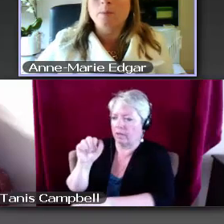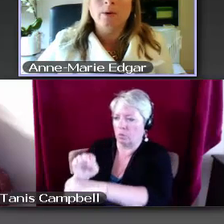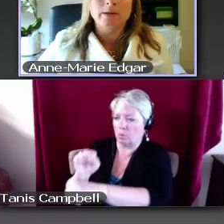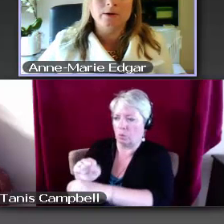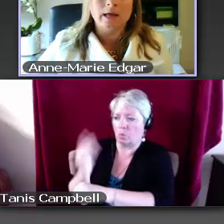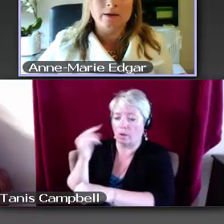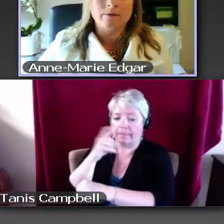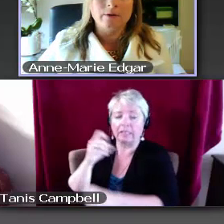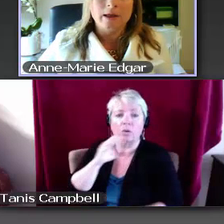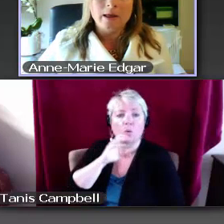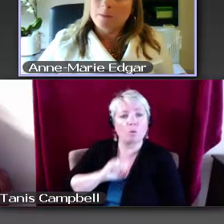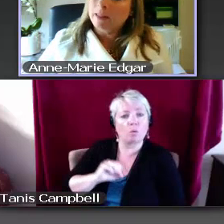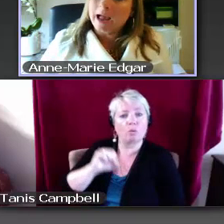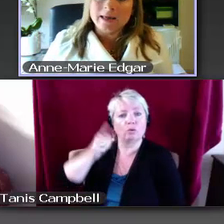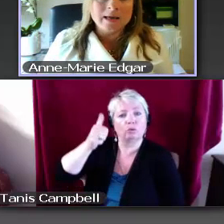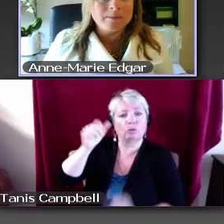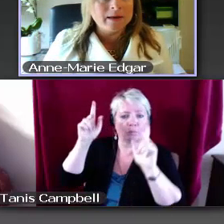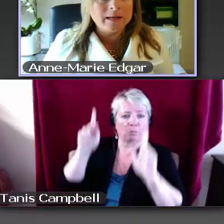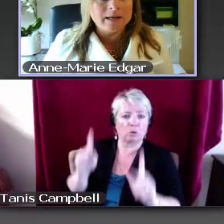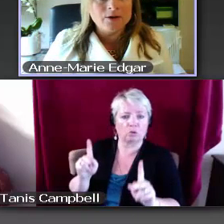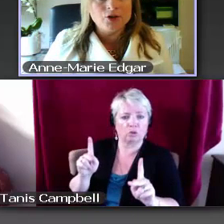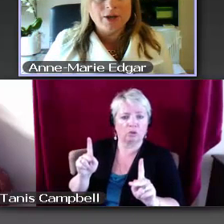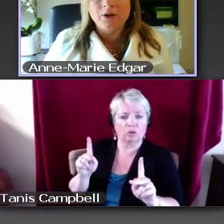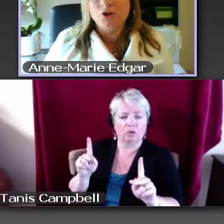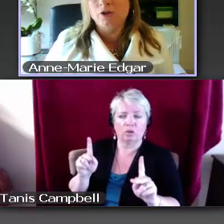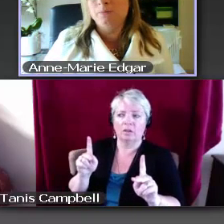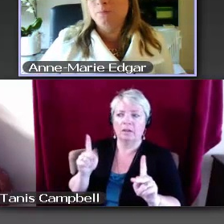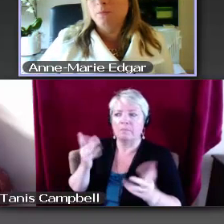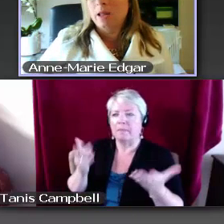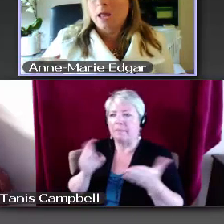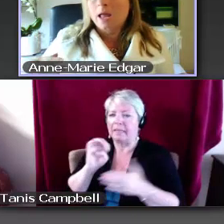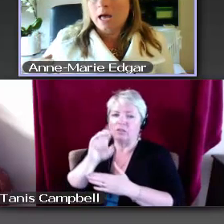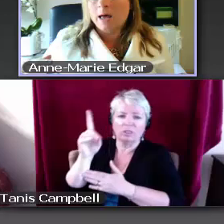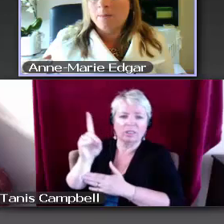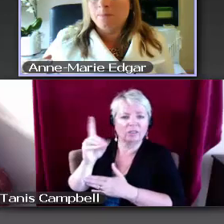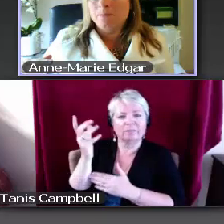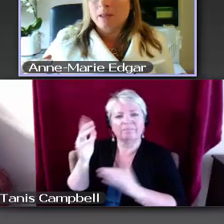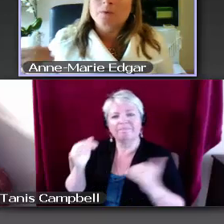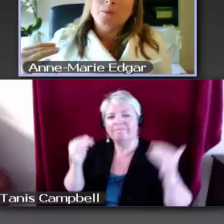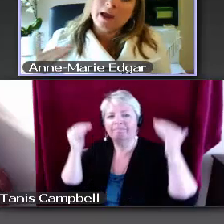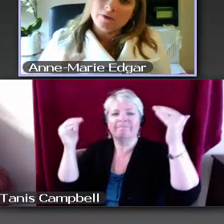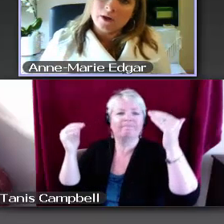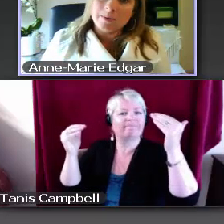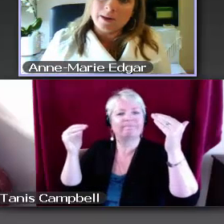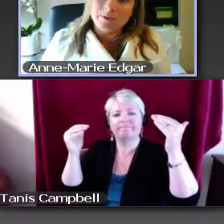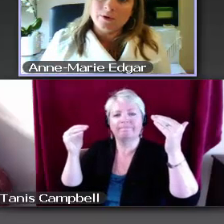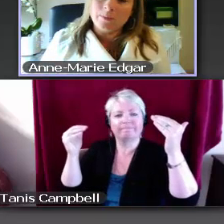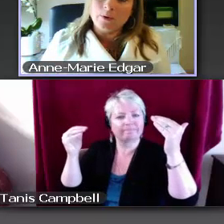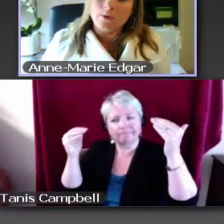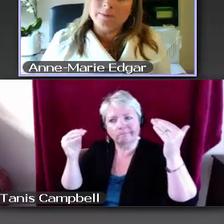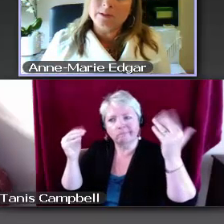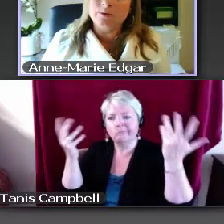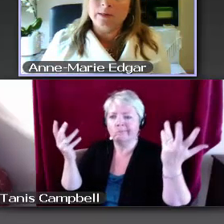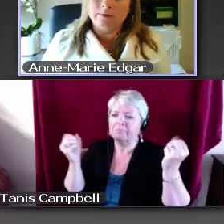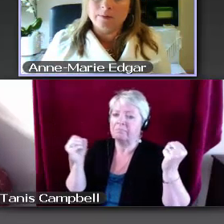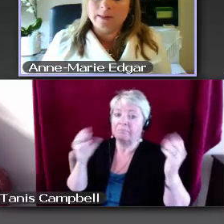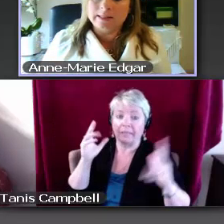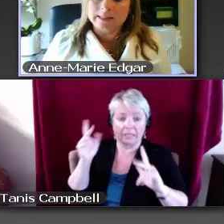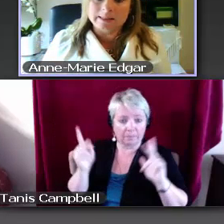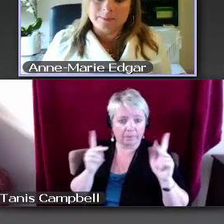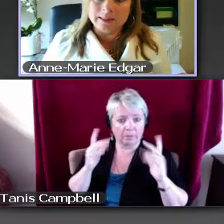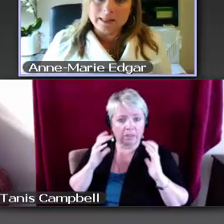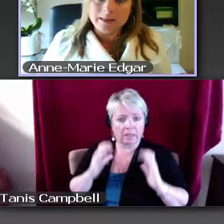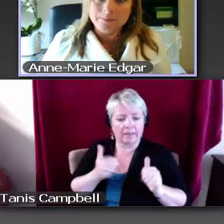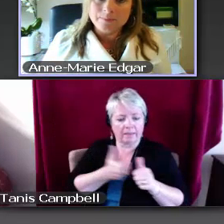they're at that point in their life, lacking a bit in education. We have a lot of people in our programs who are living